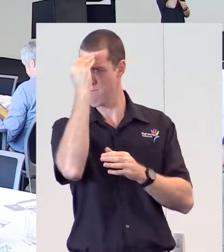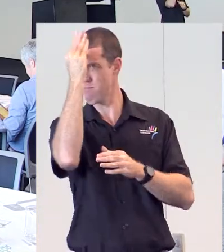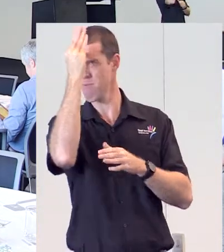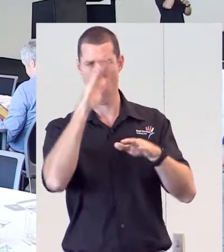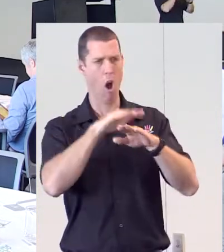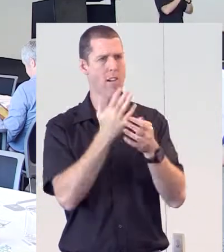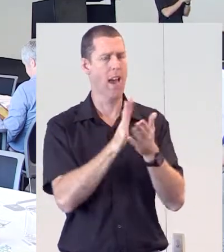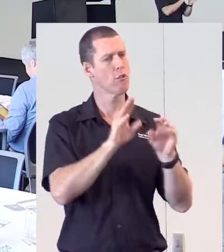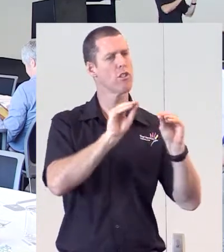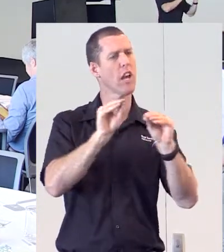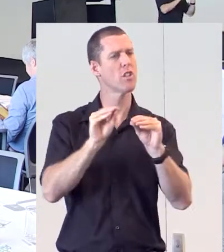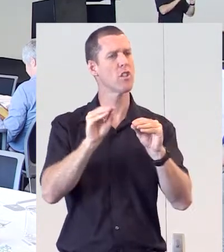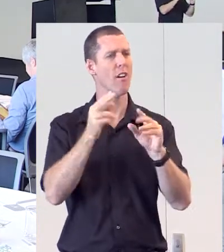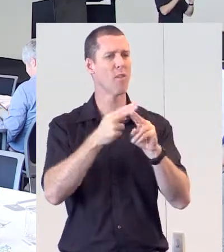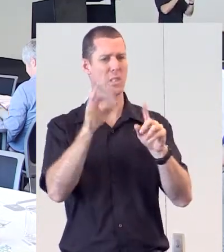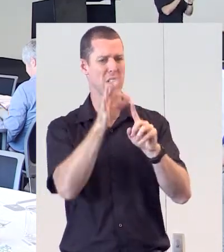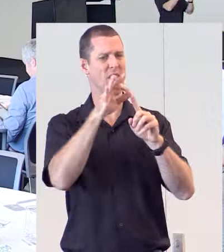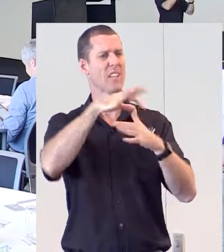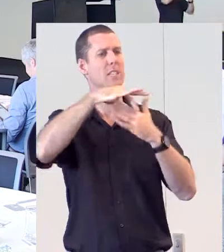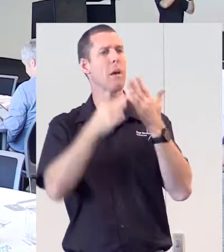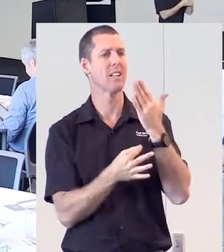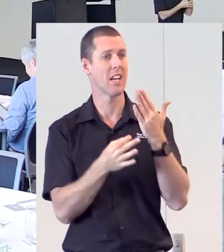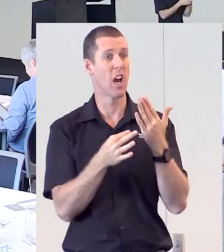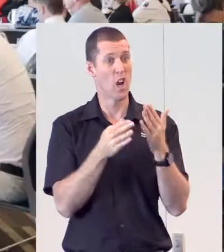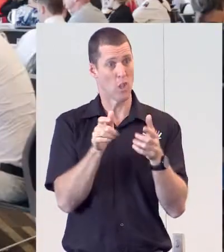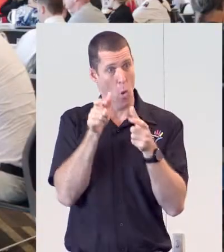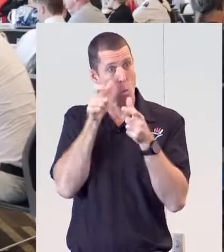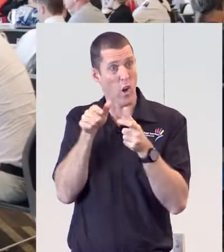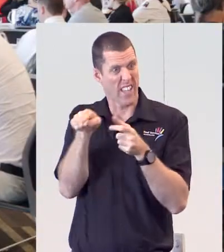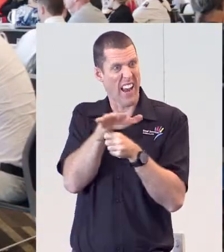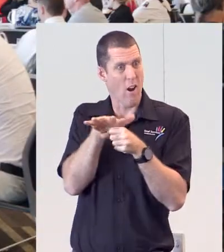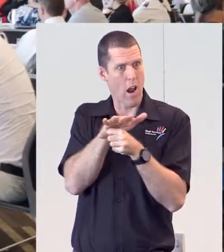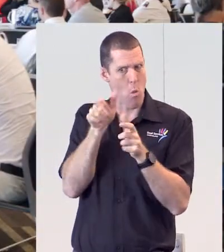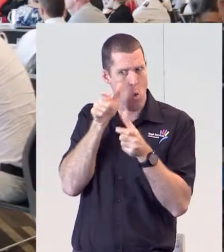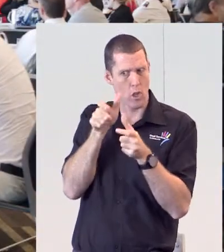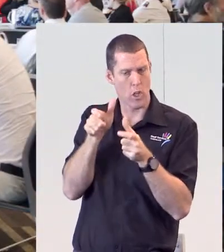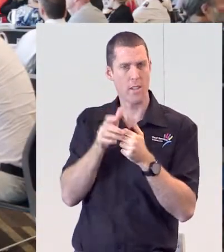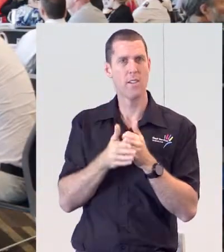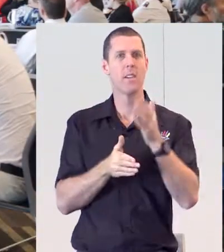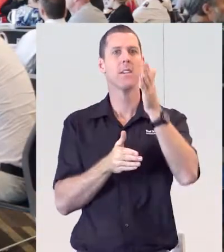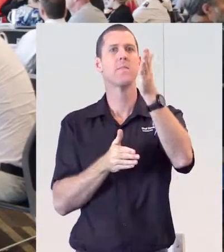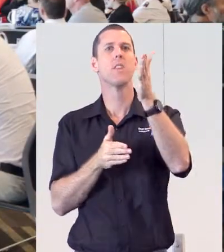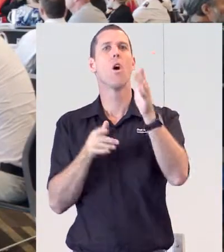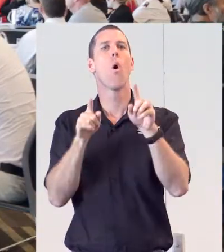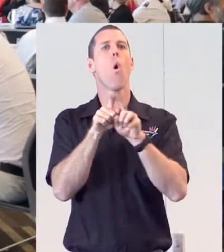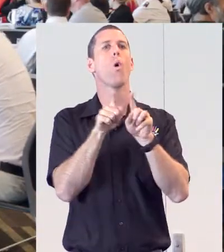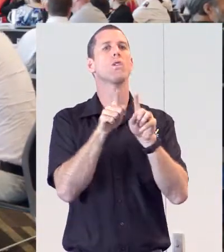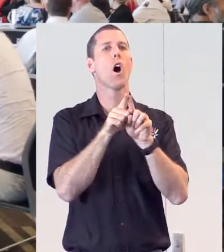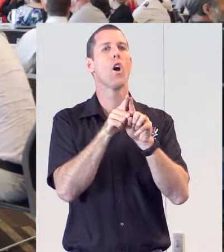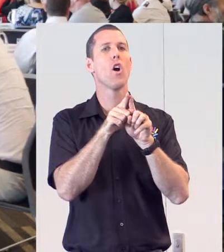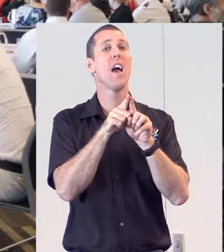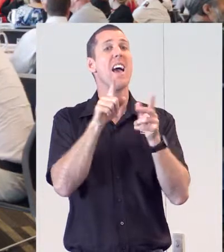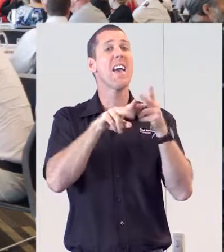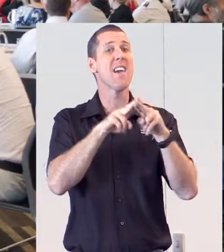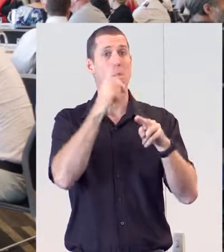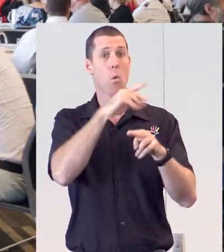in disability. So watch this space. And also, just to add what Stacey's saying, if people would like a